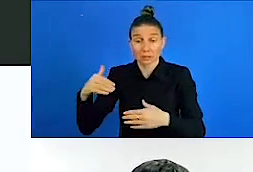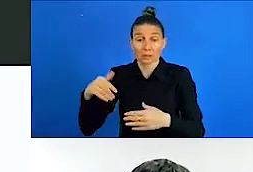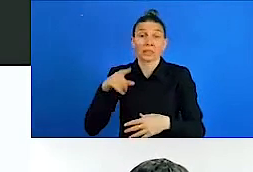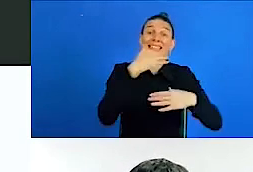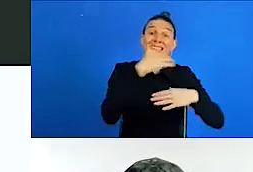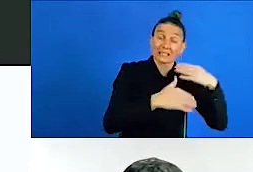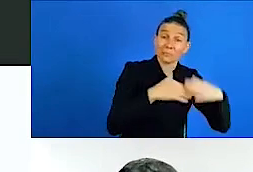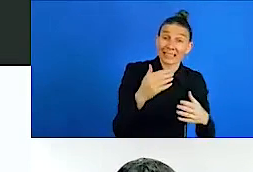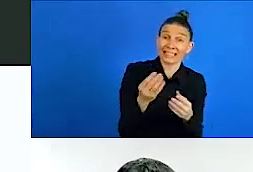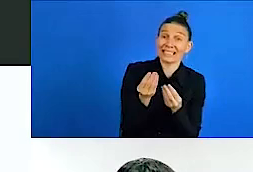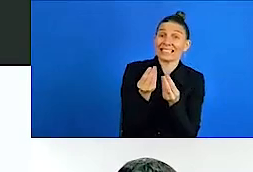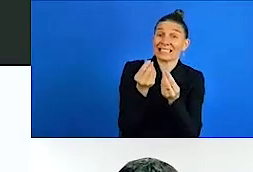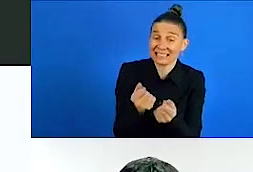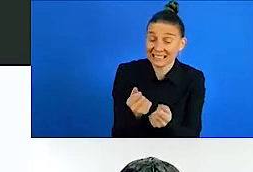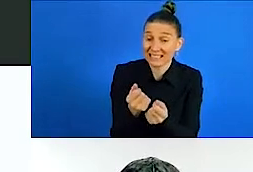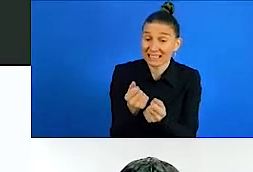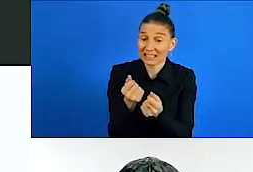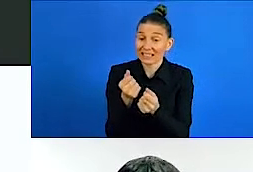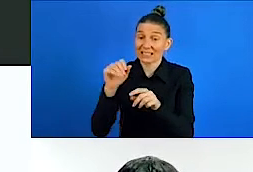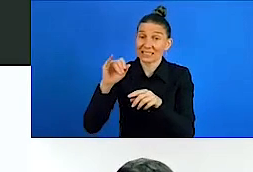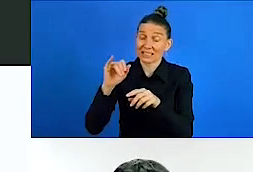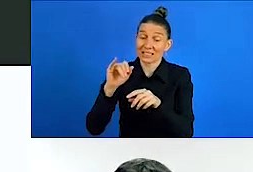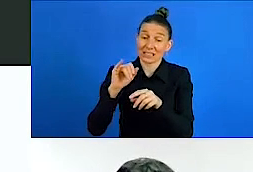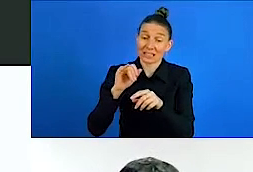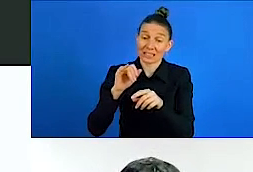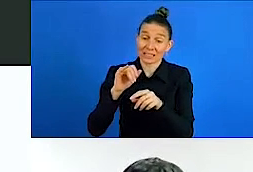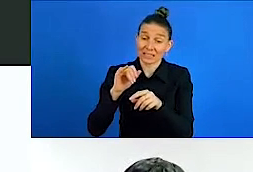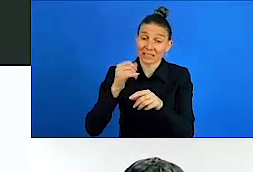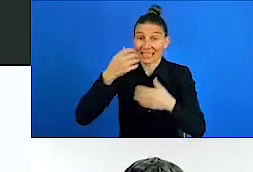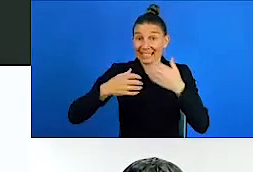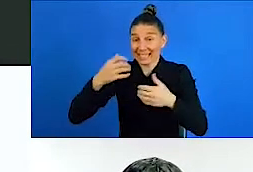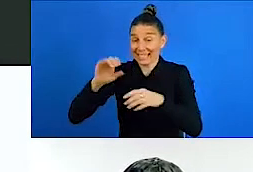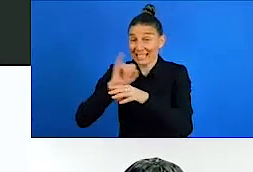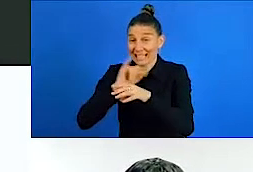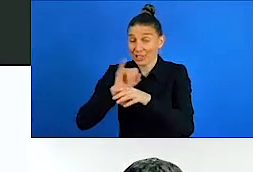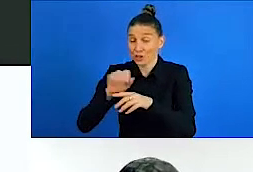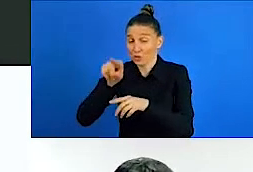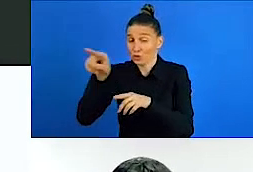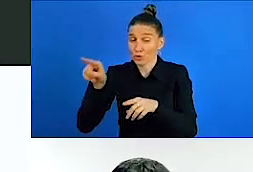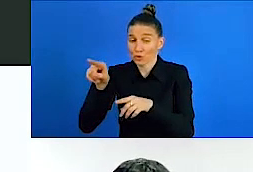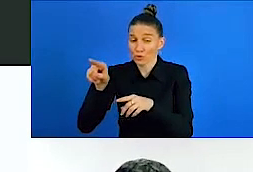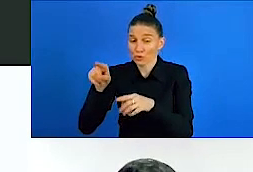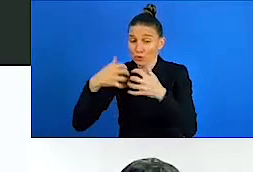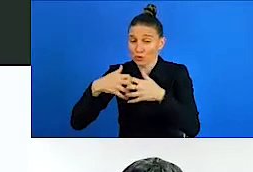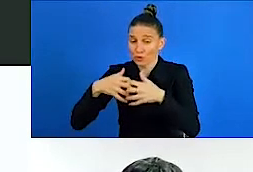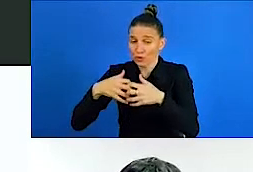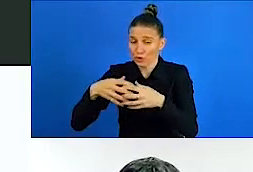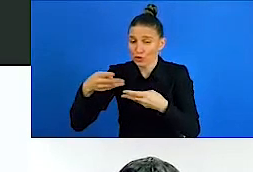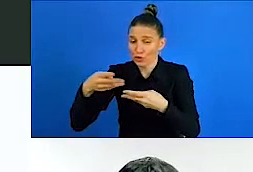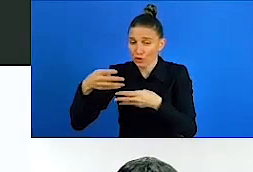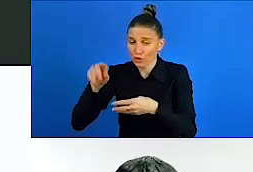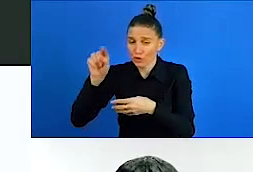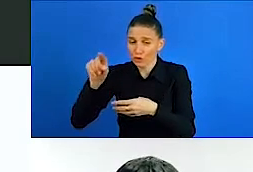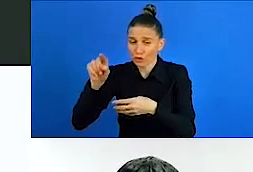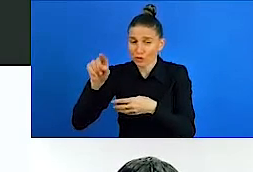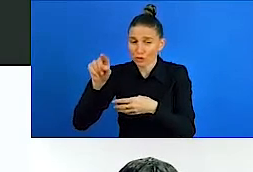and their role is that number one is the policy advocacy for the government, and then two is the ensuring